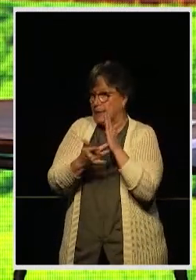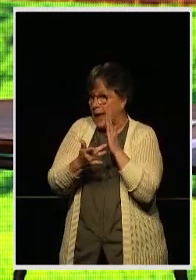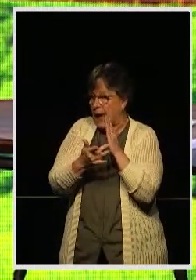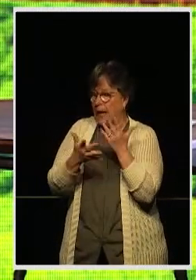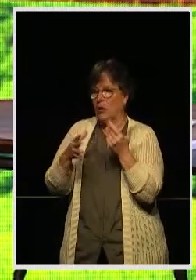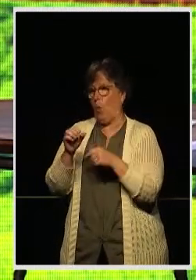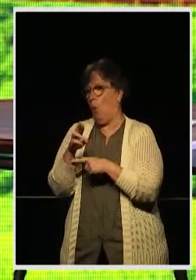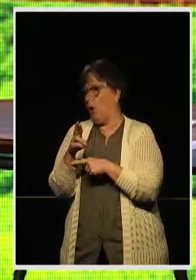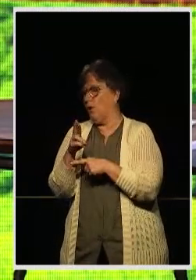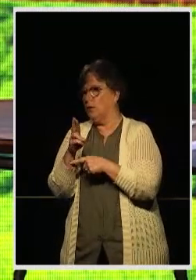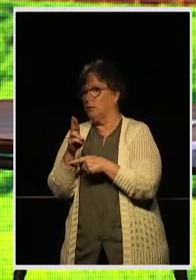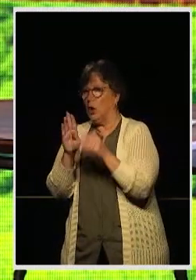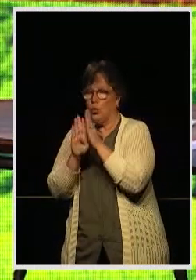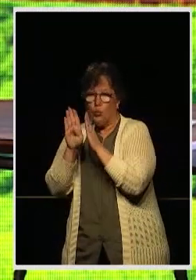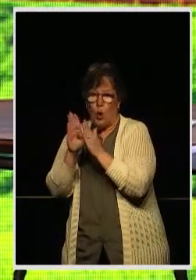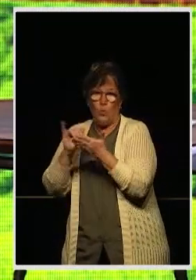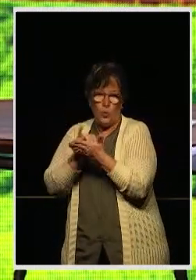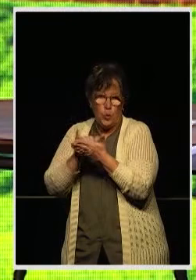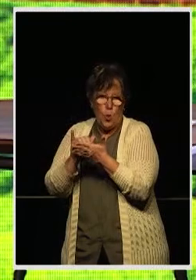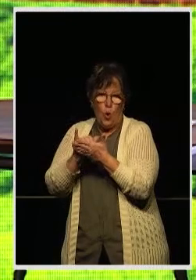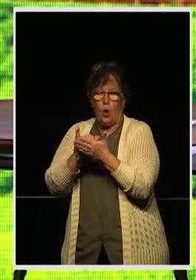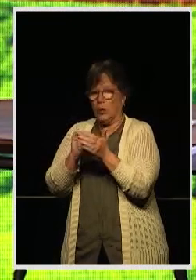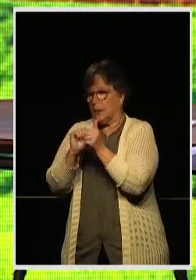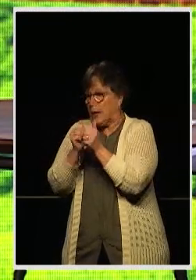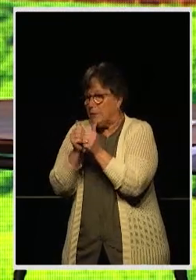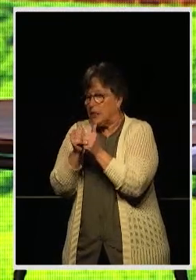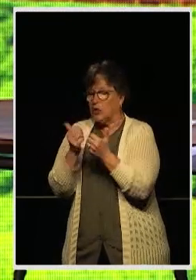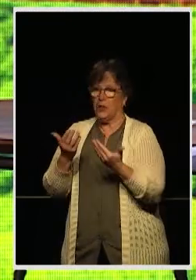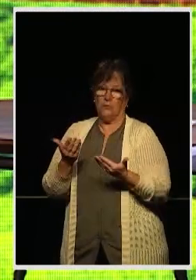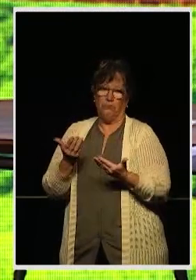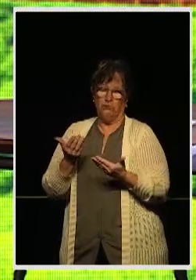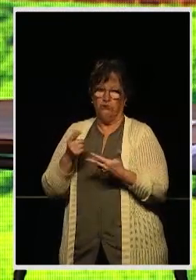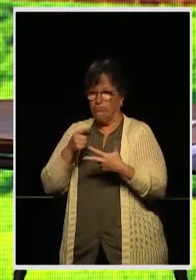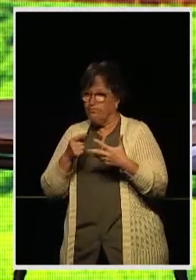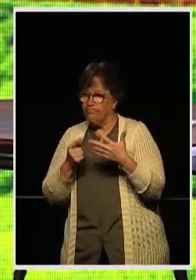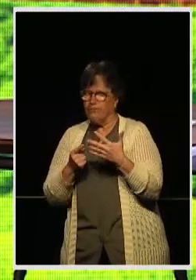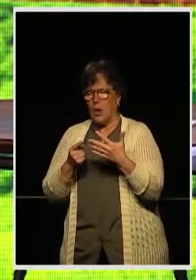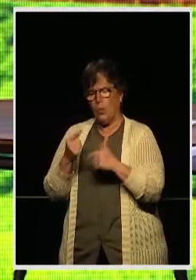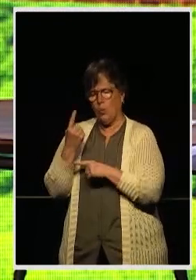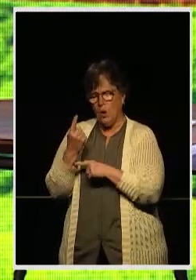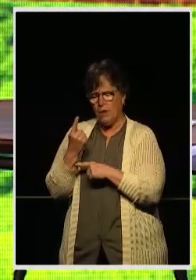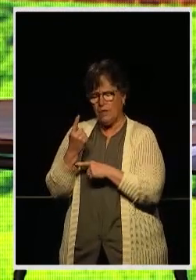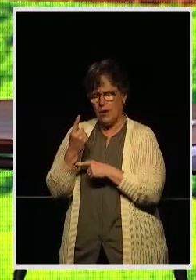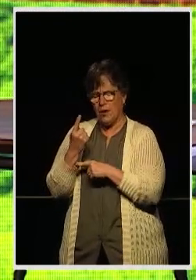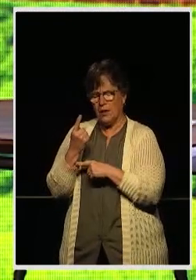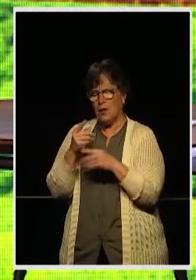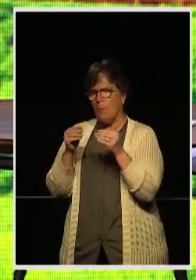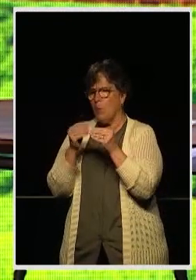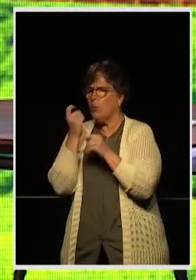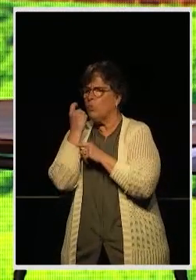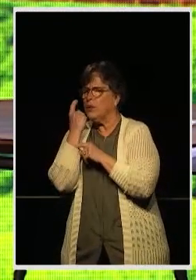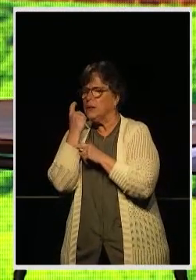whether it's through Grow New York competition, but one of the more recent